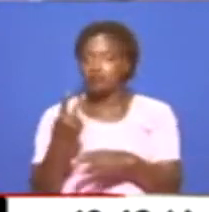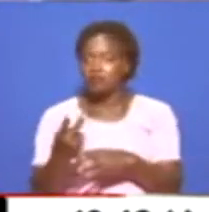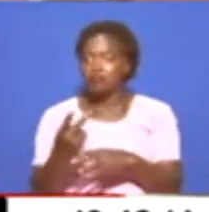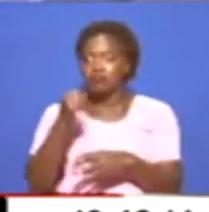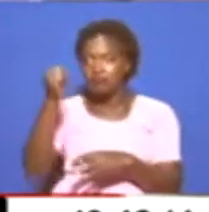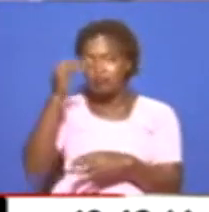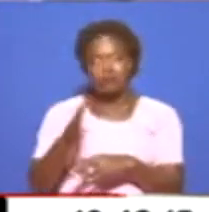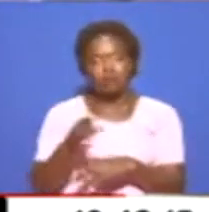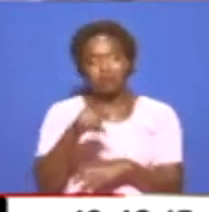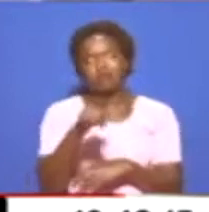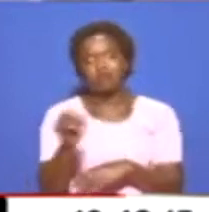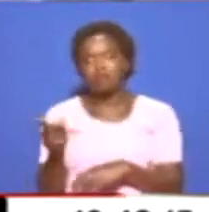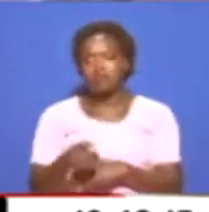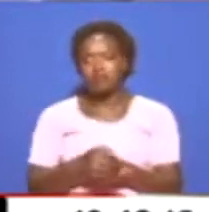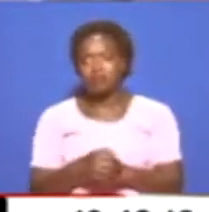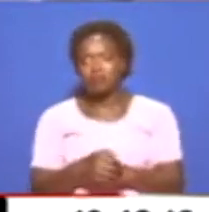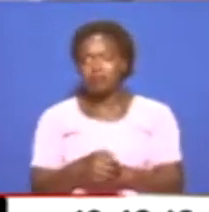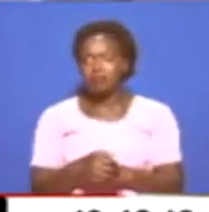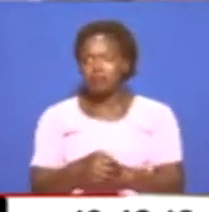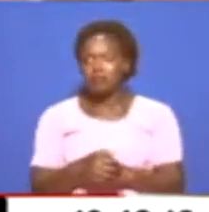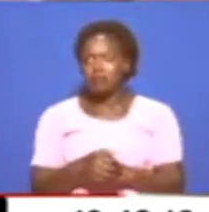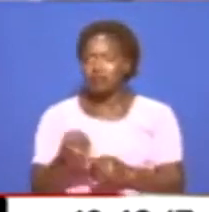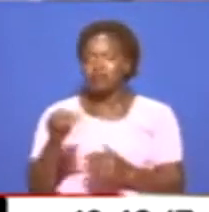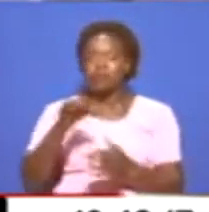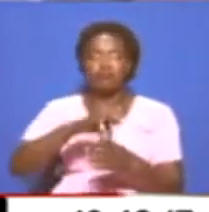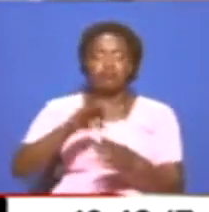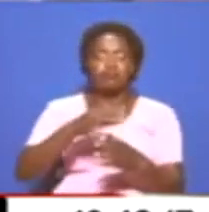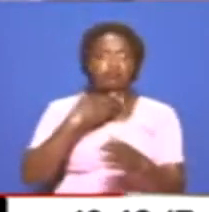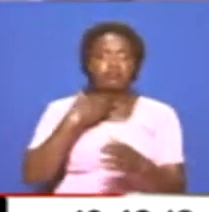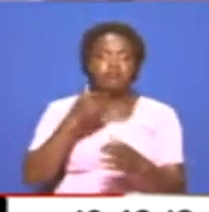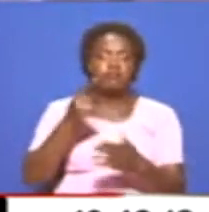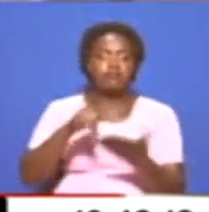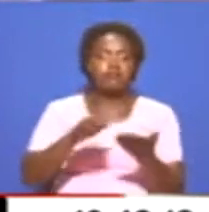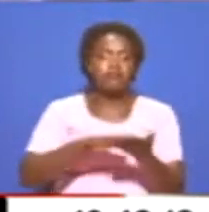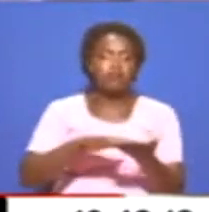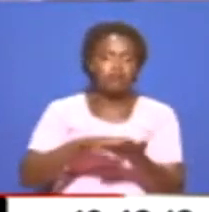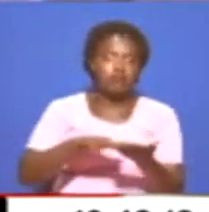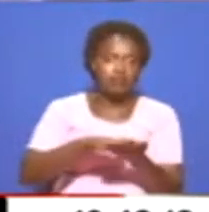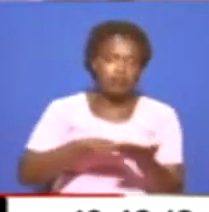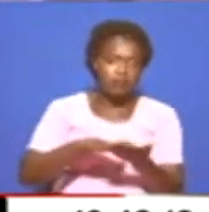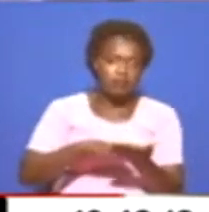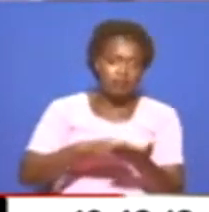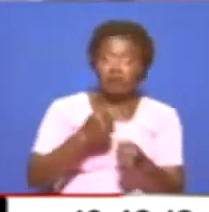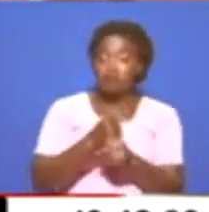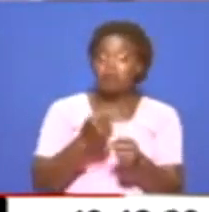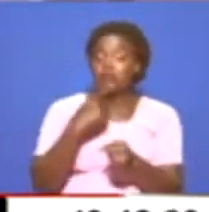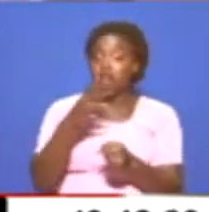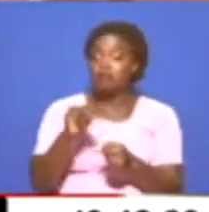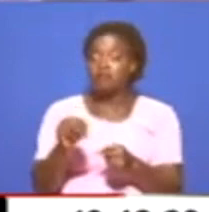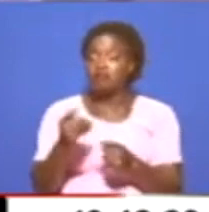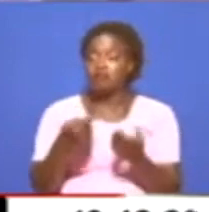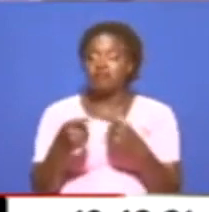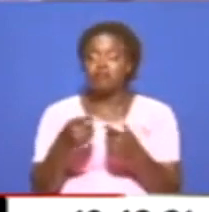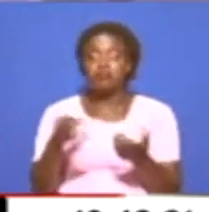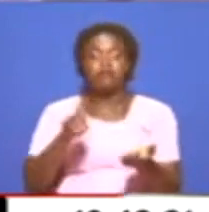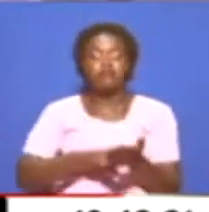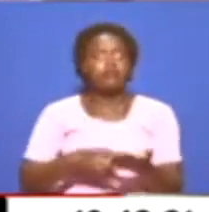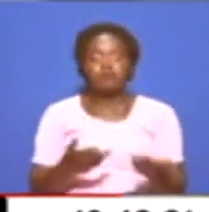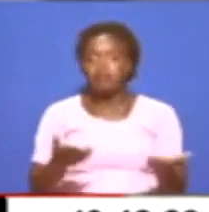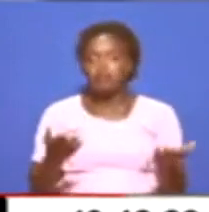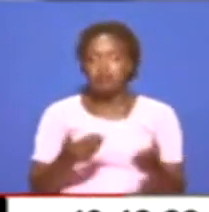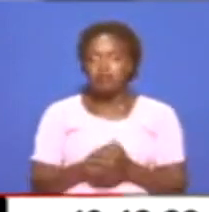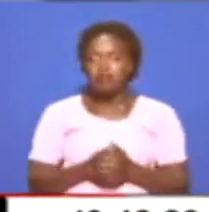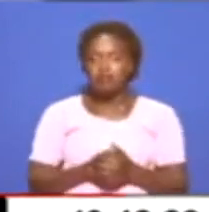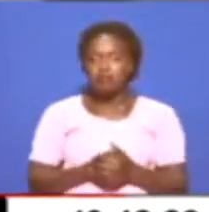politicians themselves, those who are looking for these votes, on what basis are they doing? Do you tell the people to turn out to register? Diego, tell us one